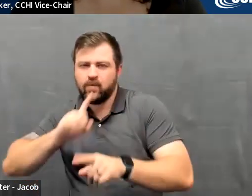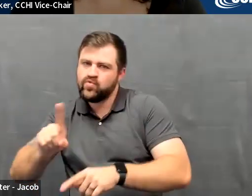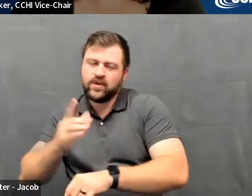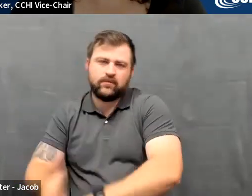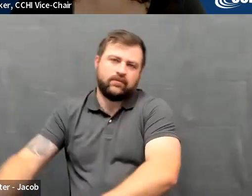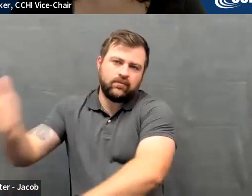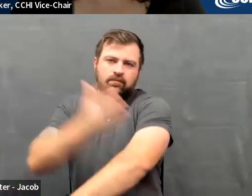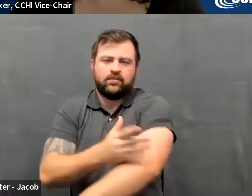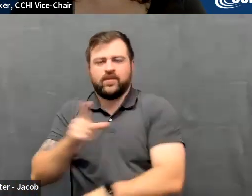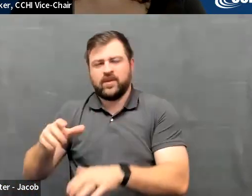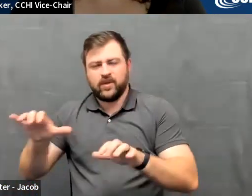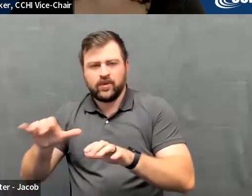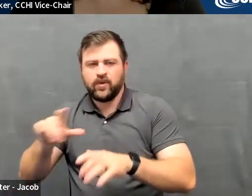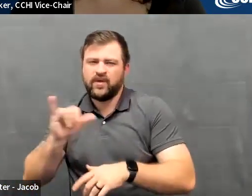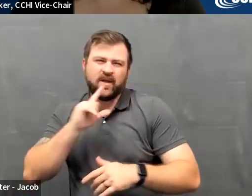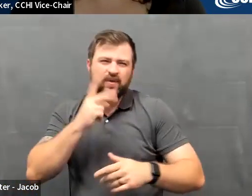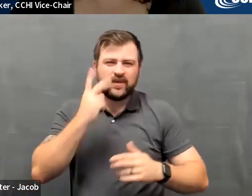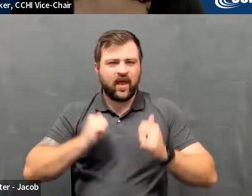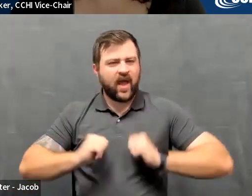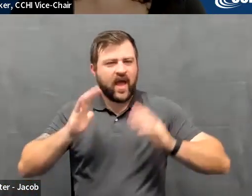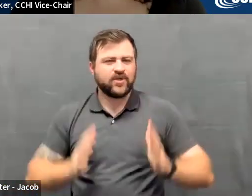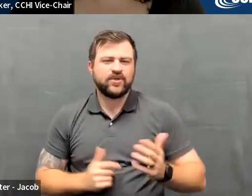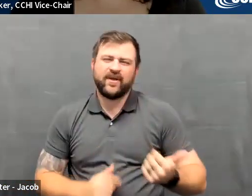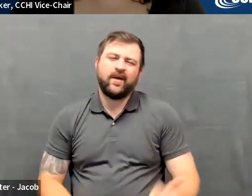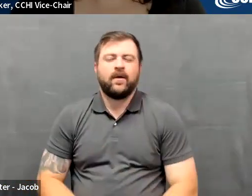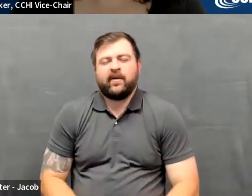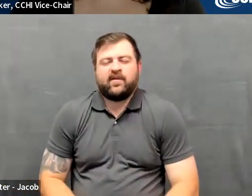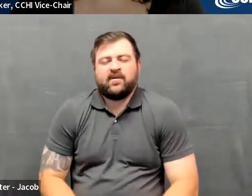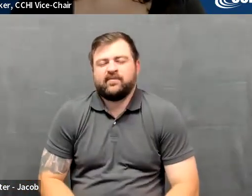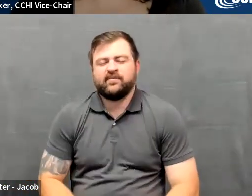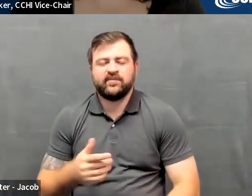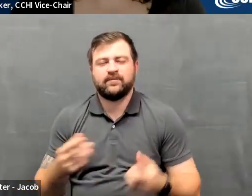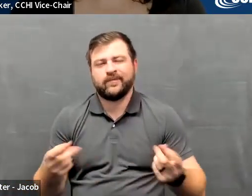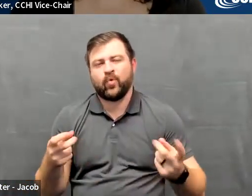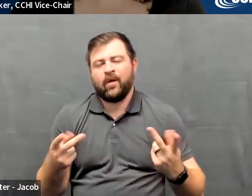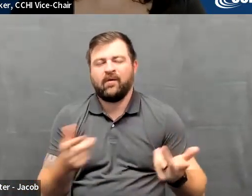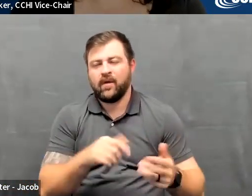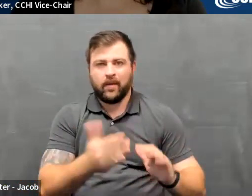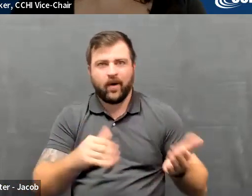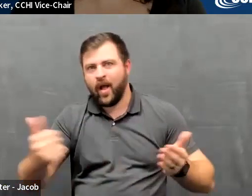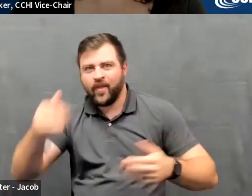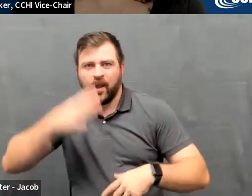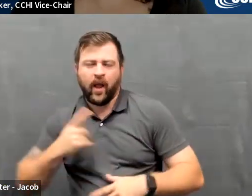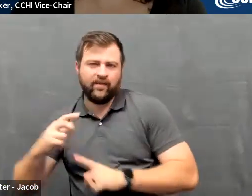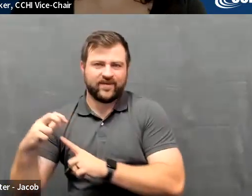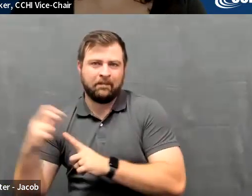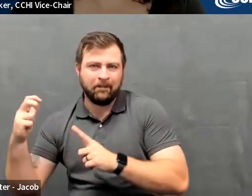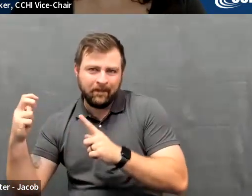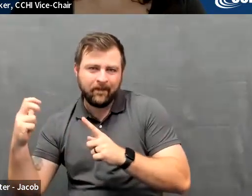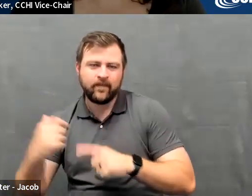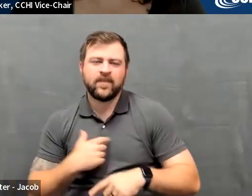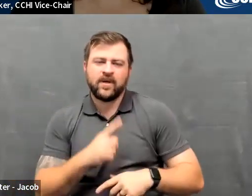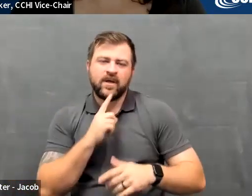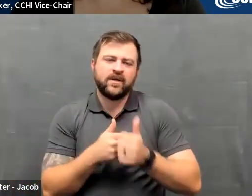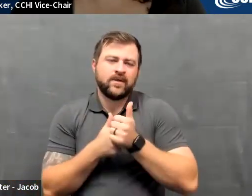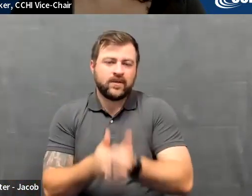do. It's so funny to watch some actors that you're like, that guy's not as good actor as this other guy. It's really has to do with you putting time